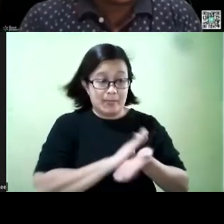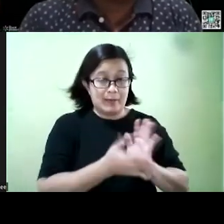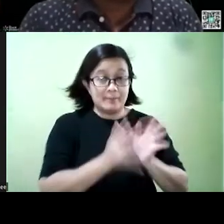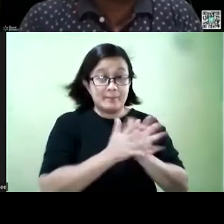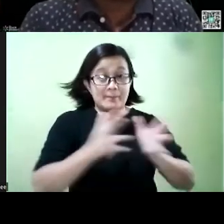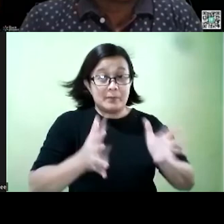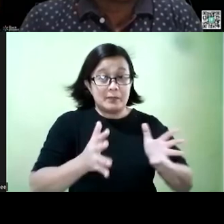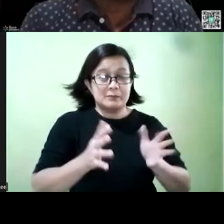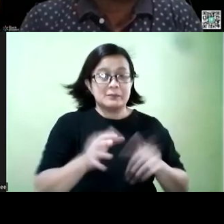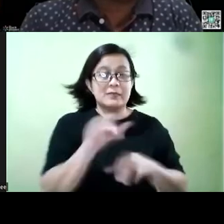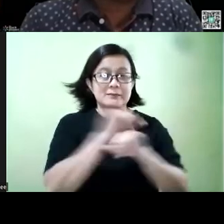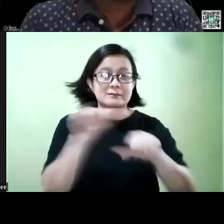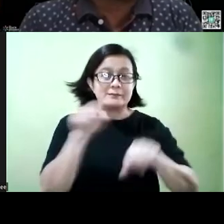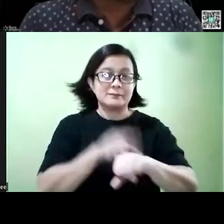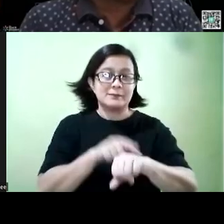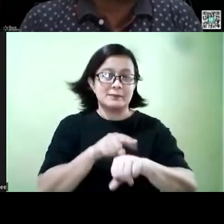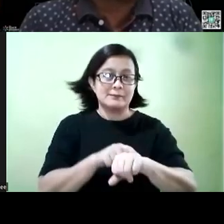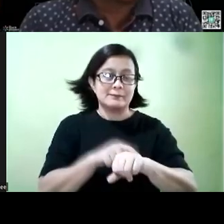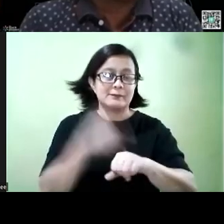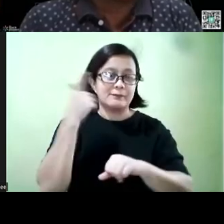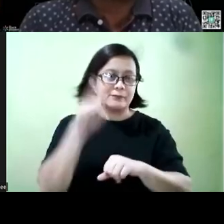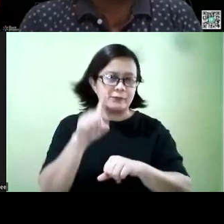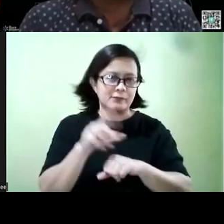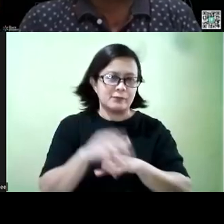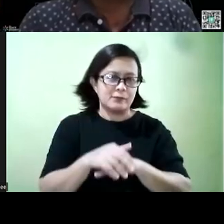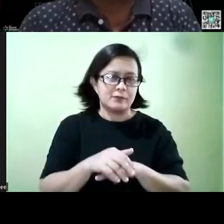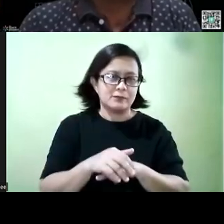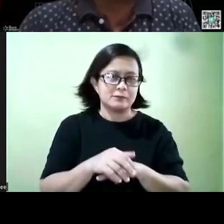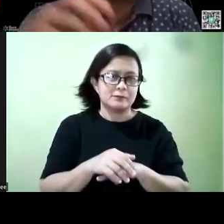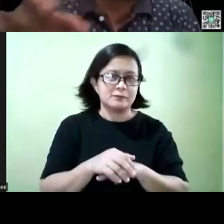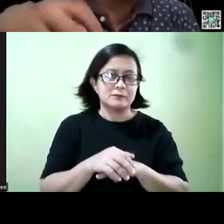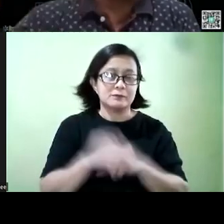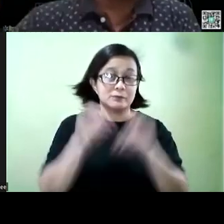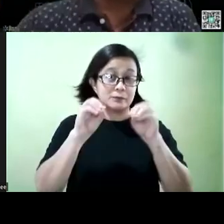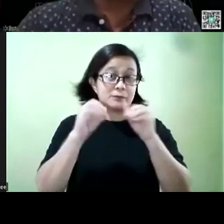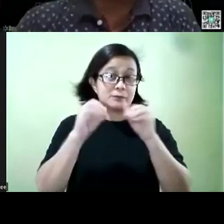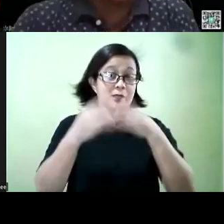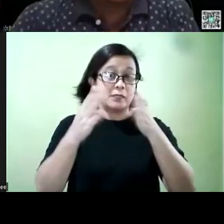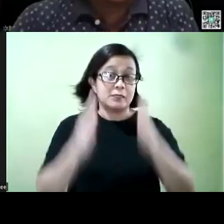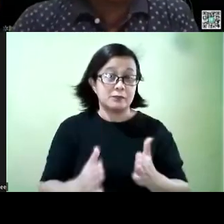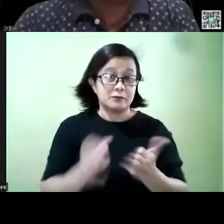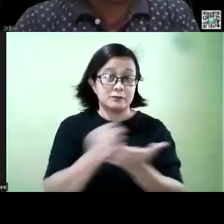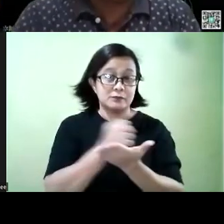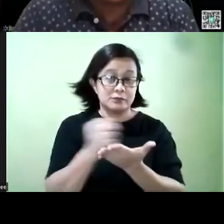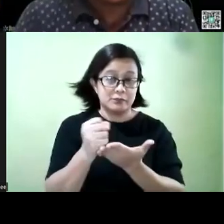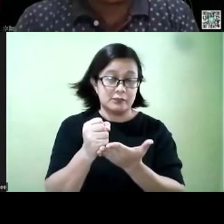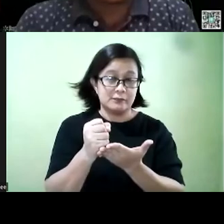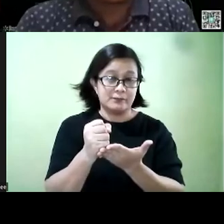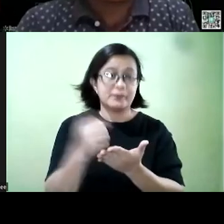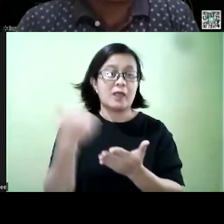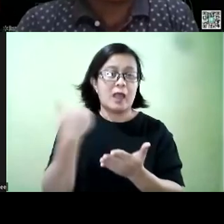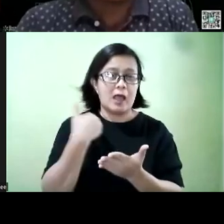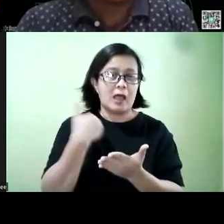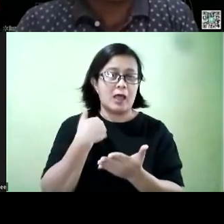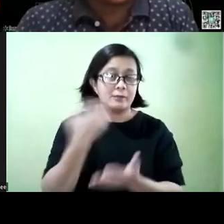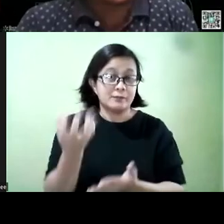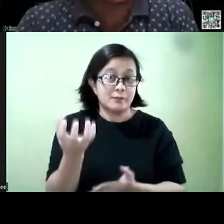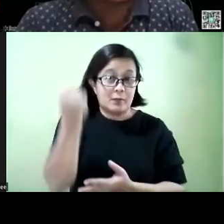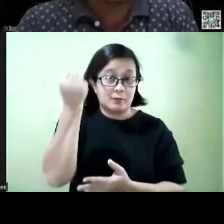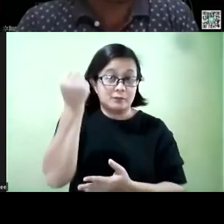same time, it also demonstrates thought leadership. If you're working on that already, then you kind of have ownership of